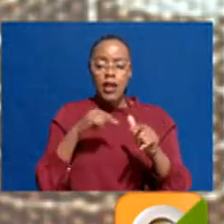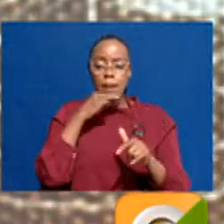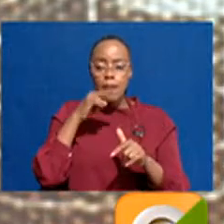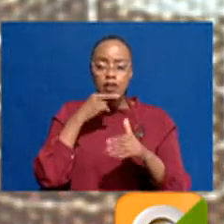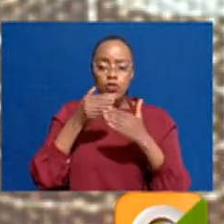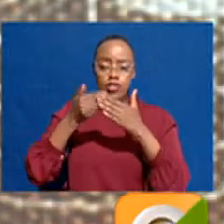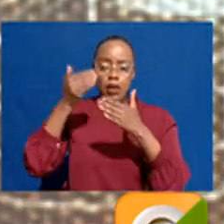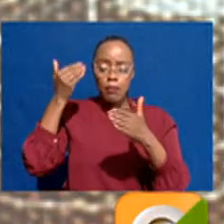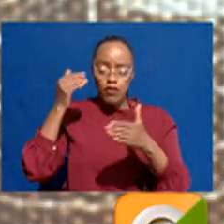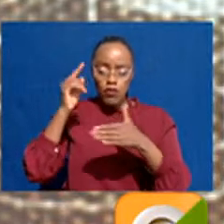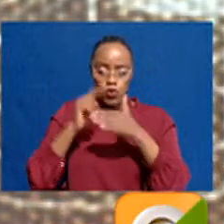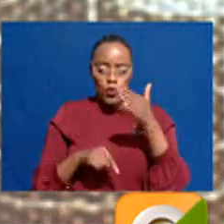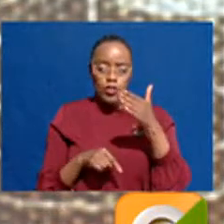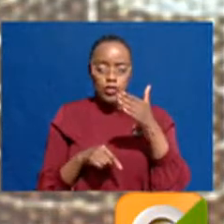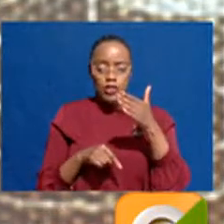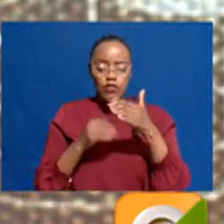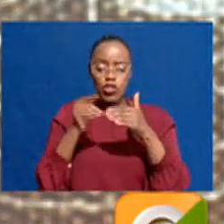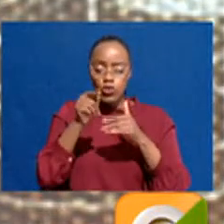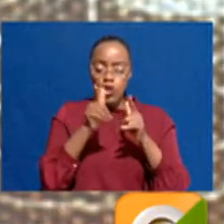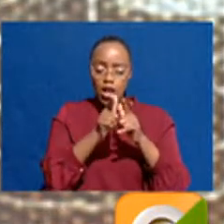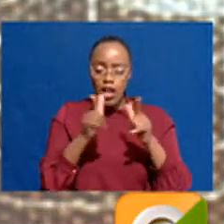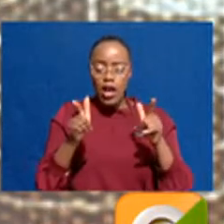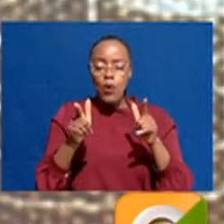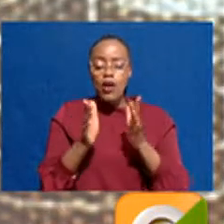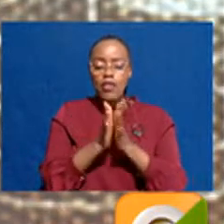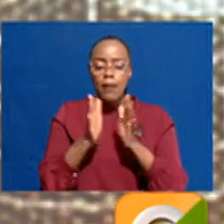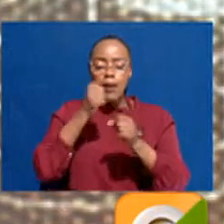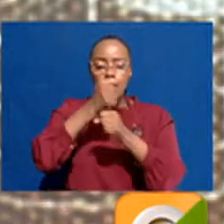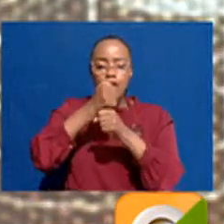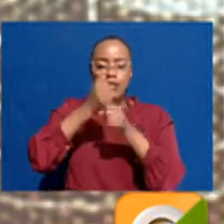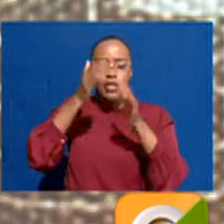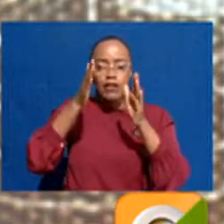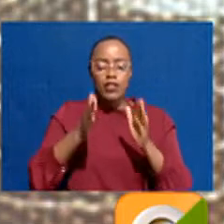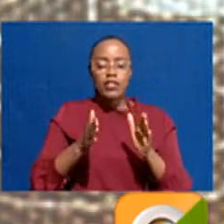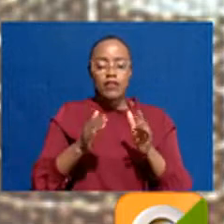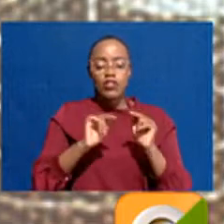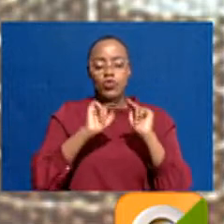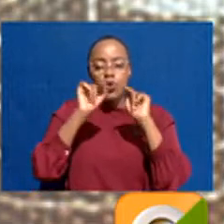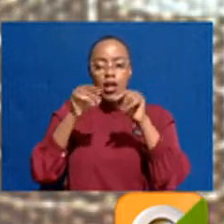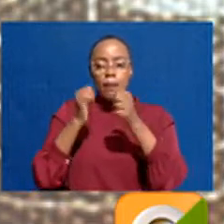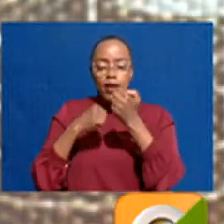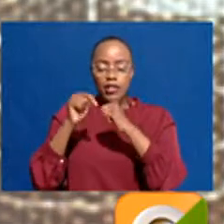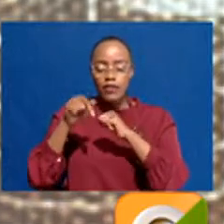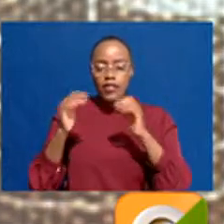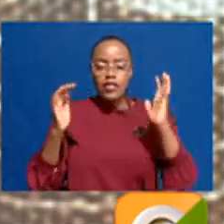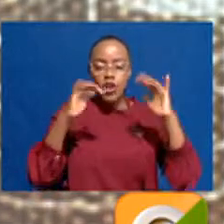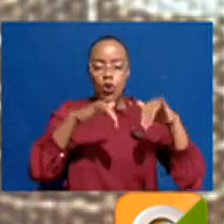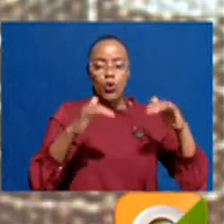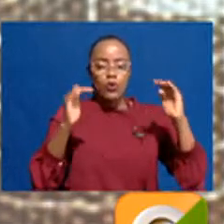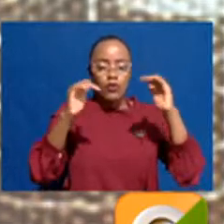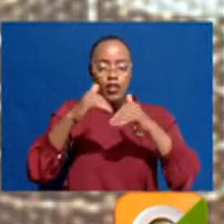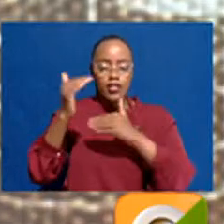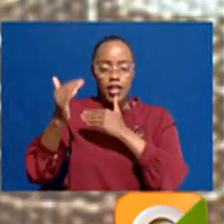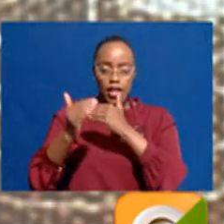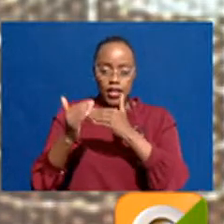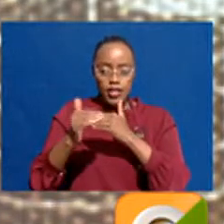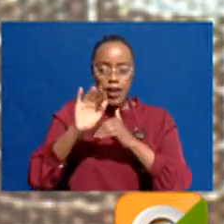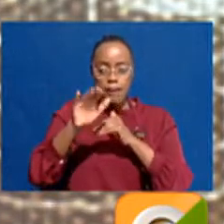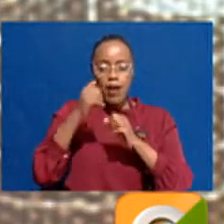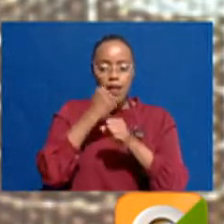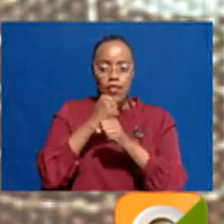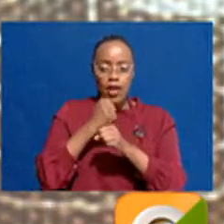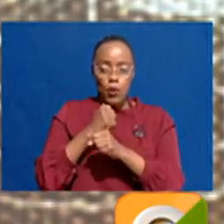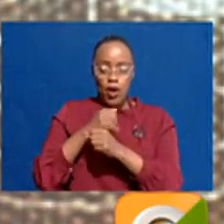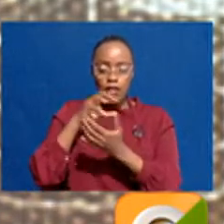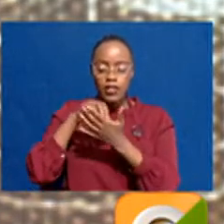mentioned earlier, you're allowing public officers to actually have those conferences nearer their mm-hmm.